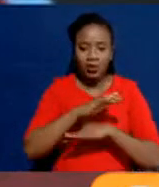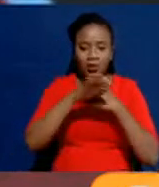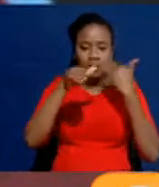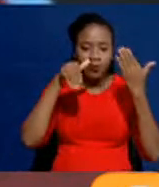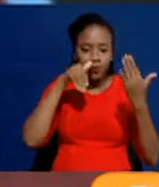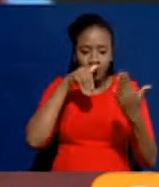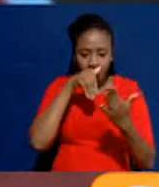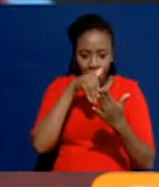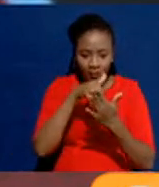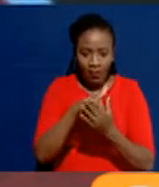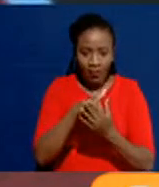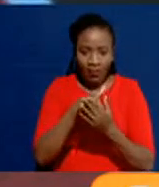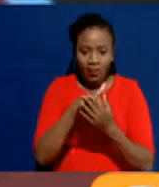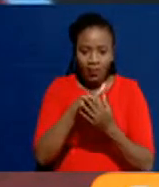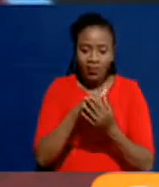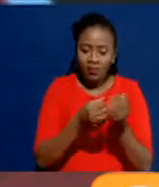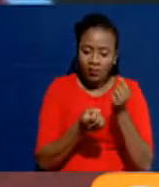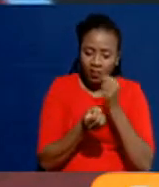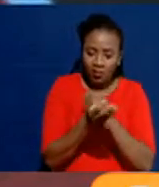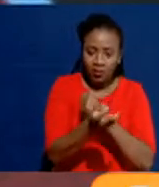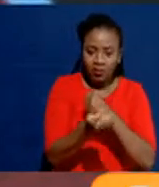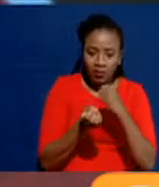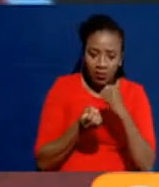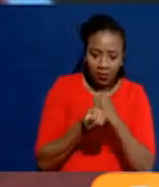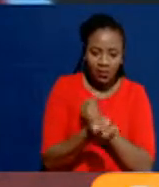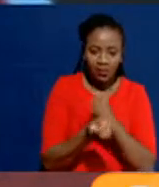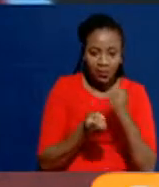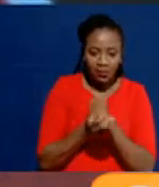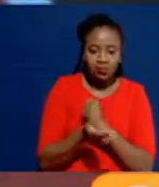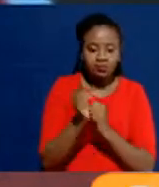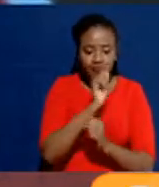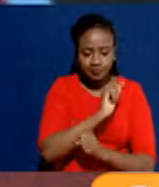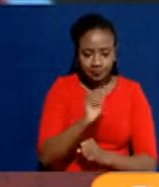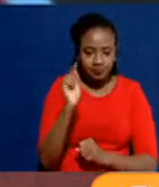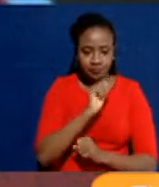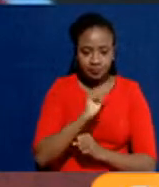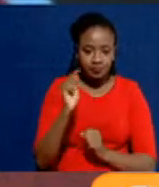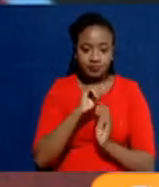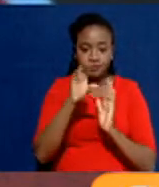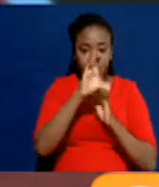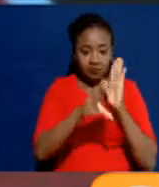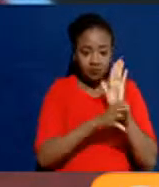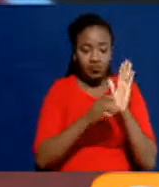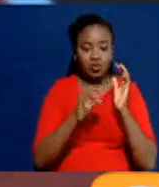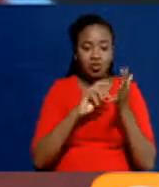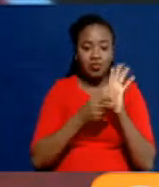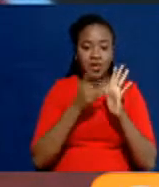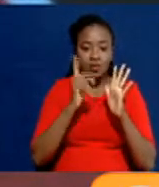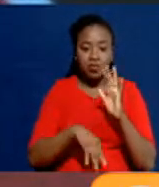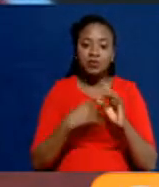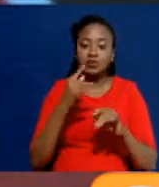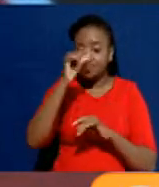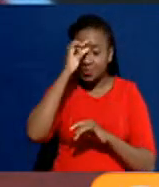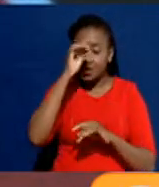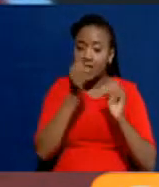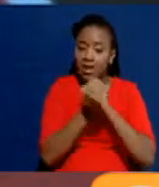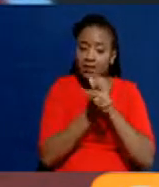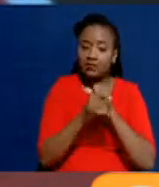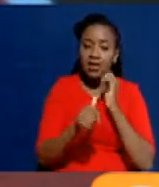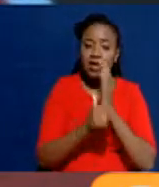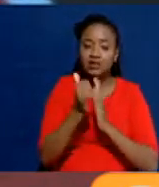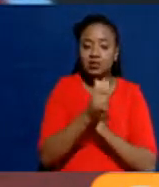a study tour of the constitution. The government in particular was given a lesson on Article 152 on